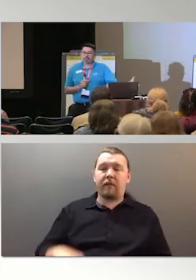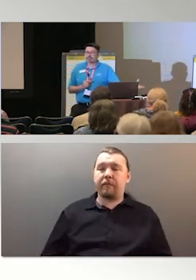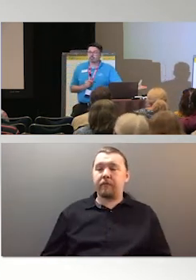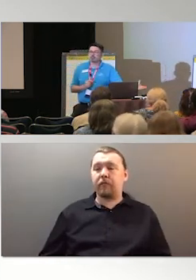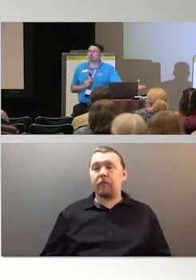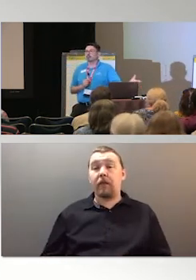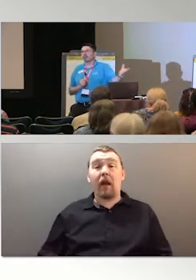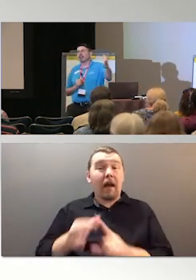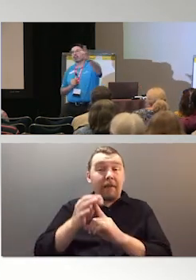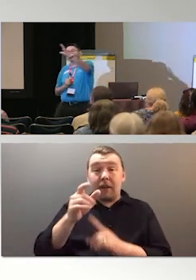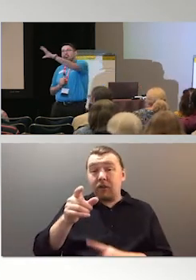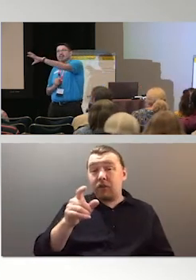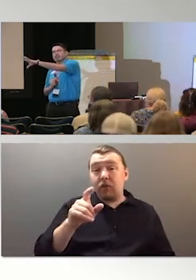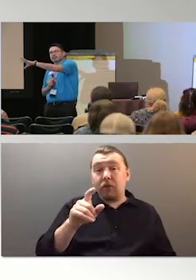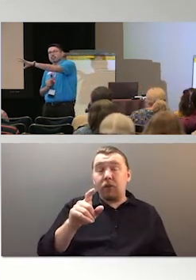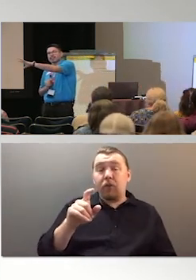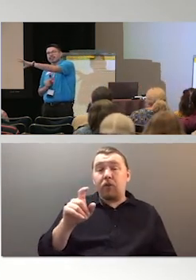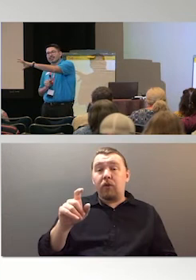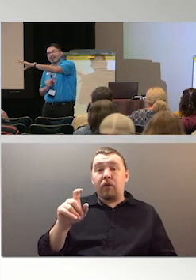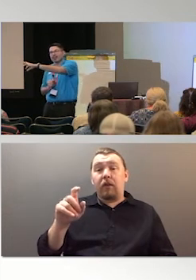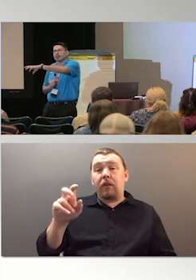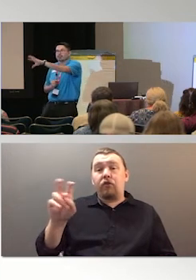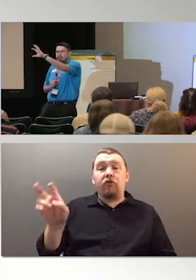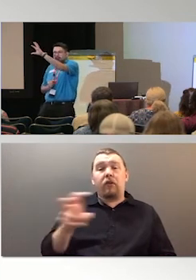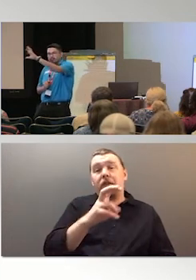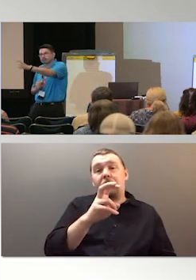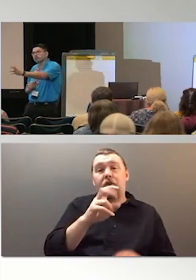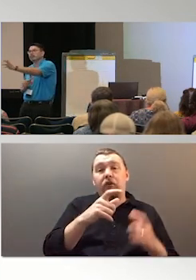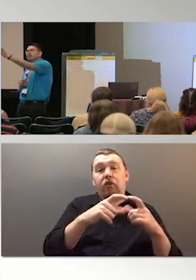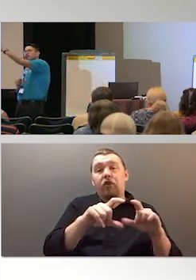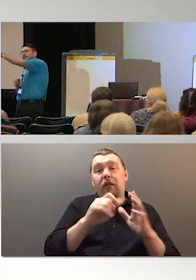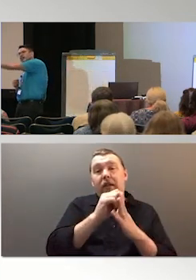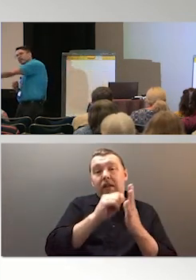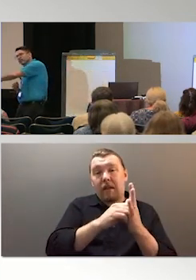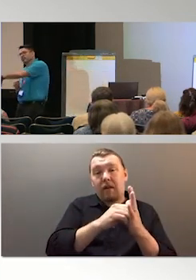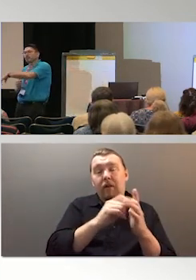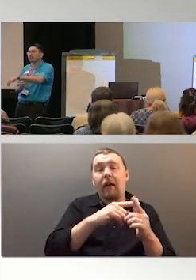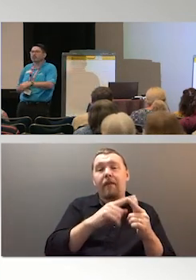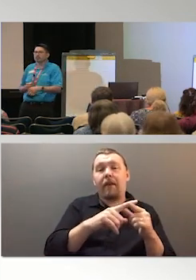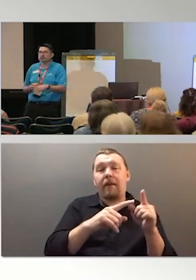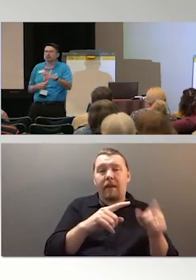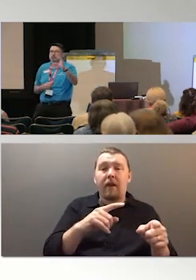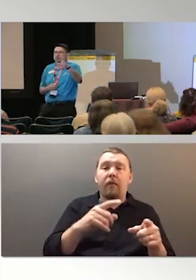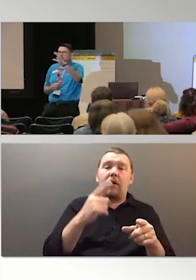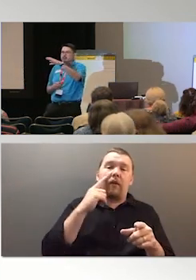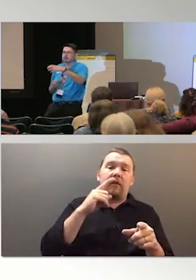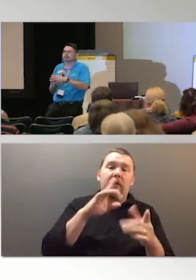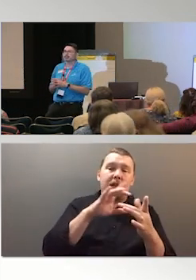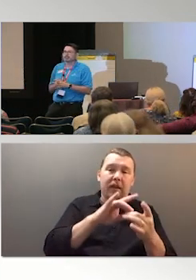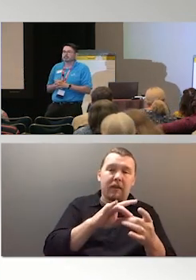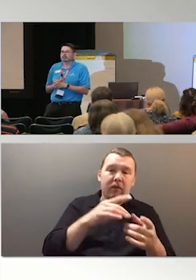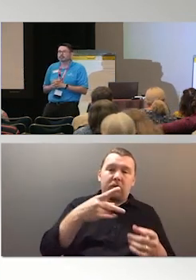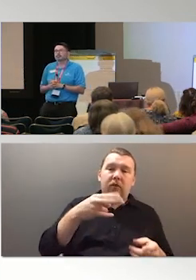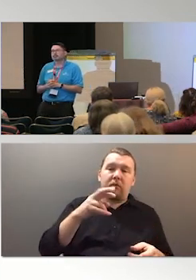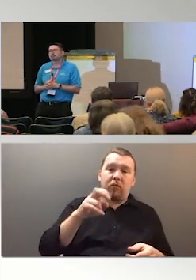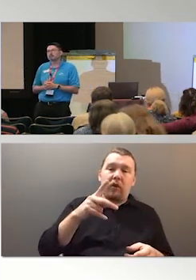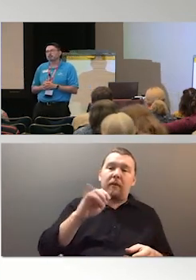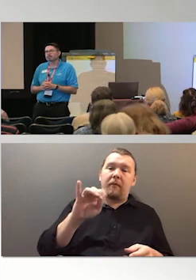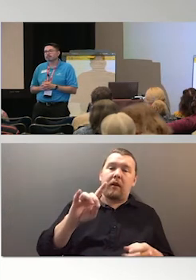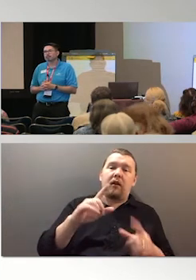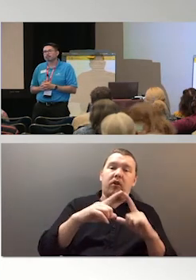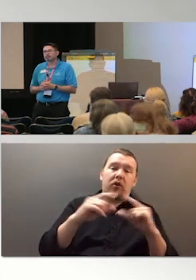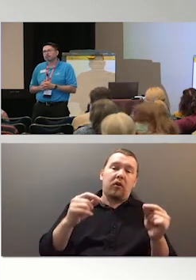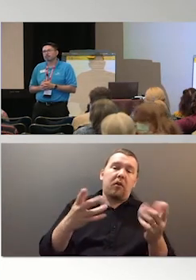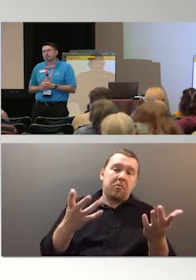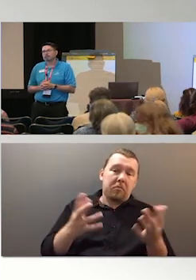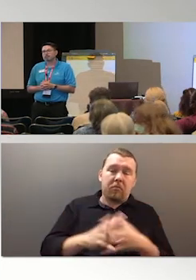unless you like threw it back over to that checking account and then use that checking account to the prepaid card. So My other question is,